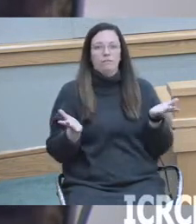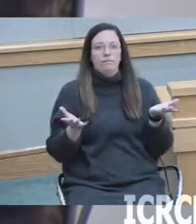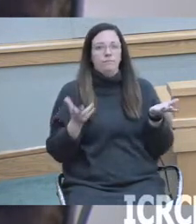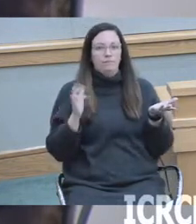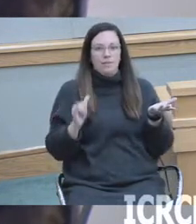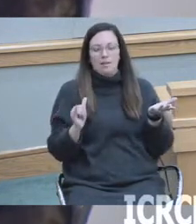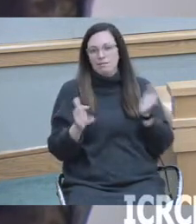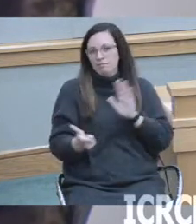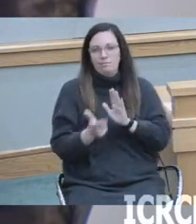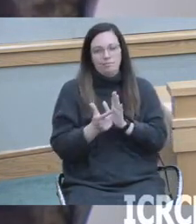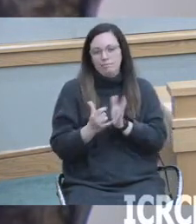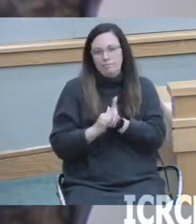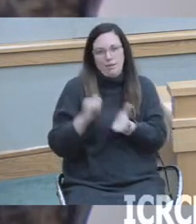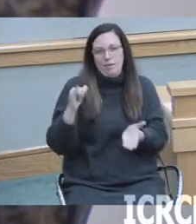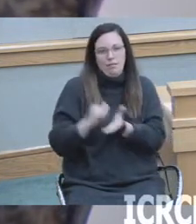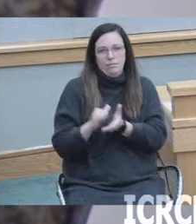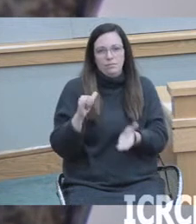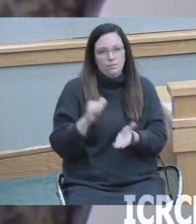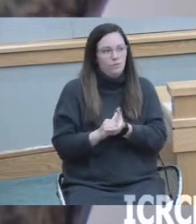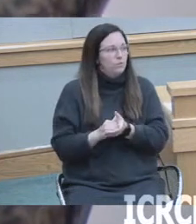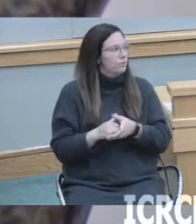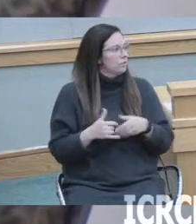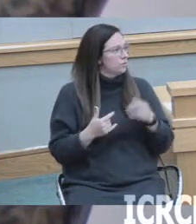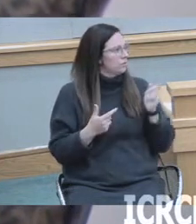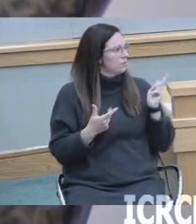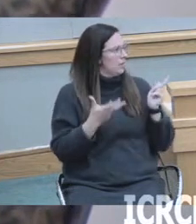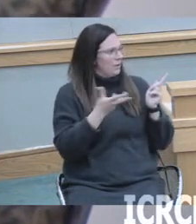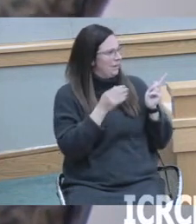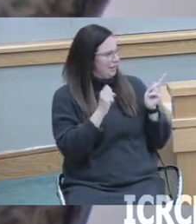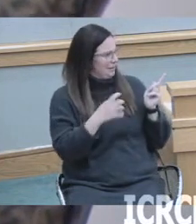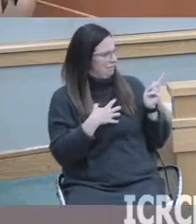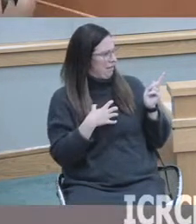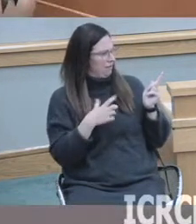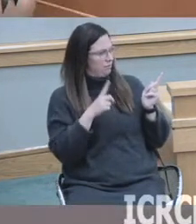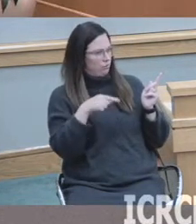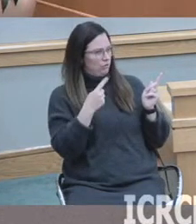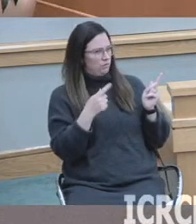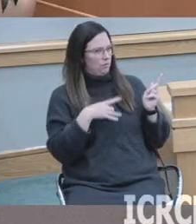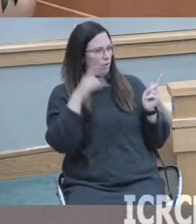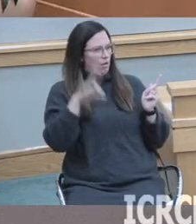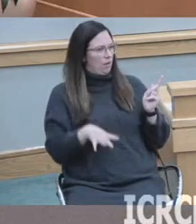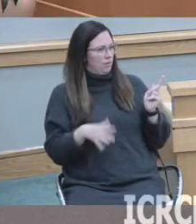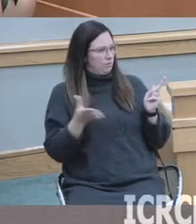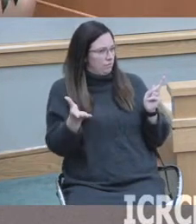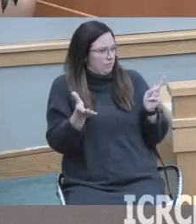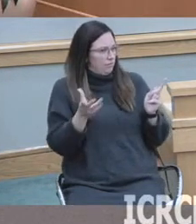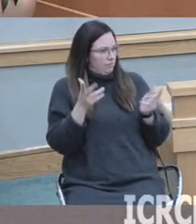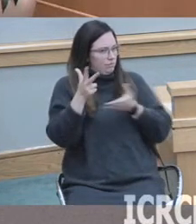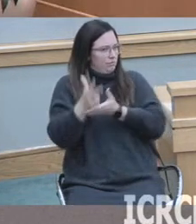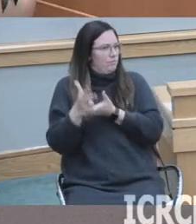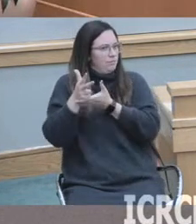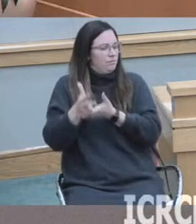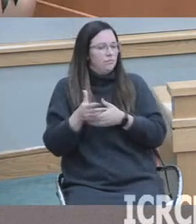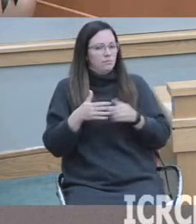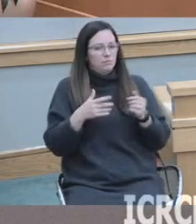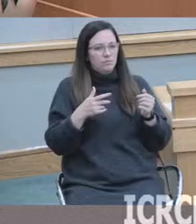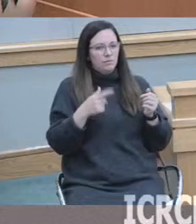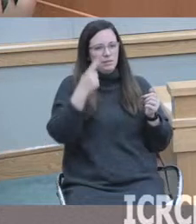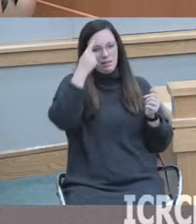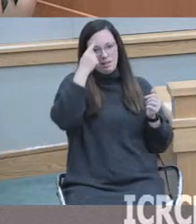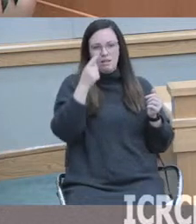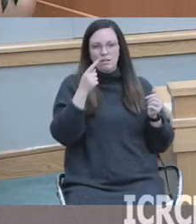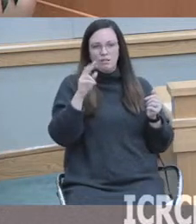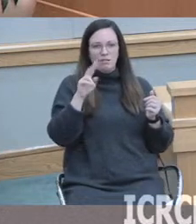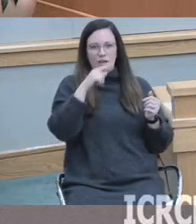that's just not possible. It's just not possible. What's the complaint? They just don't like, They don't like that they're sitting there? They think they're ugly.